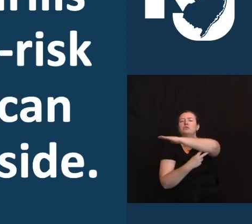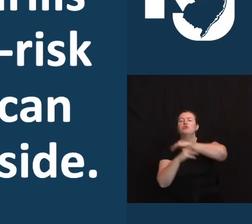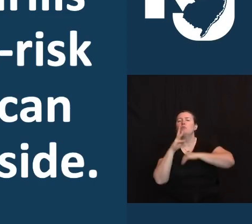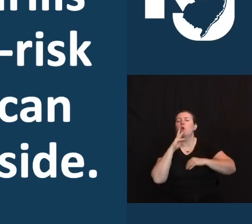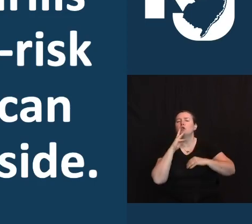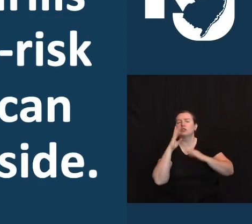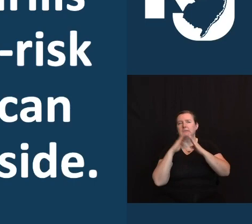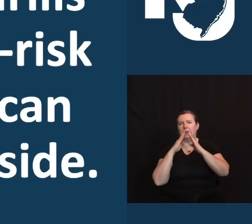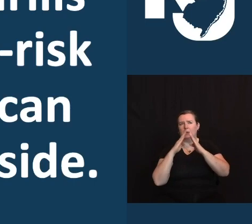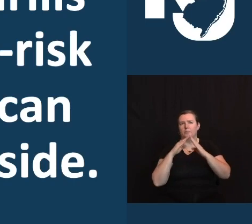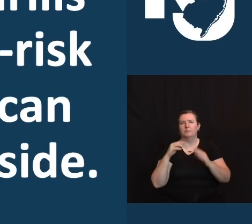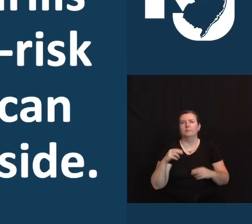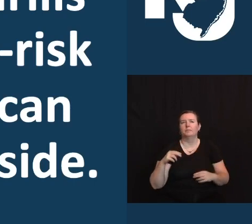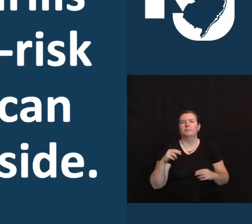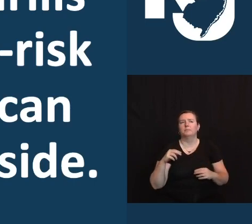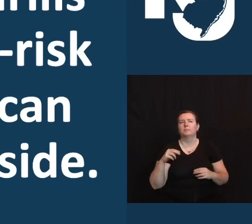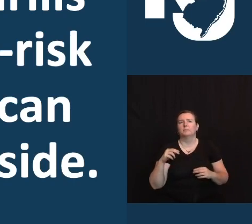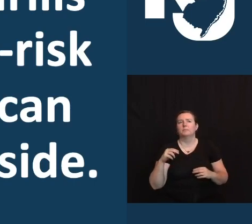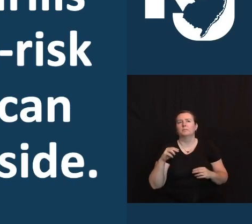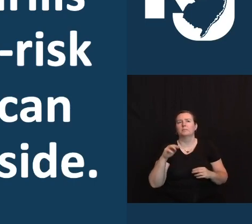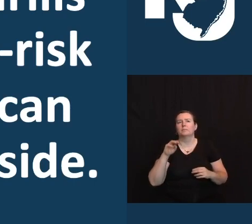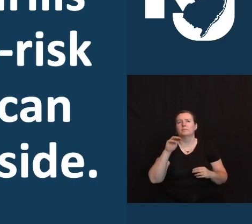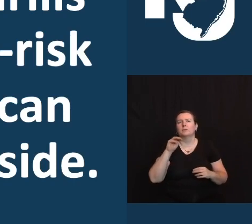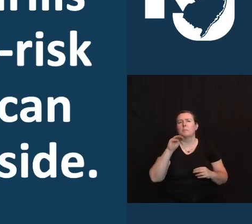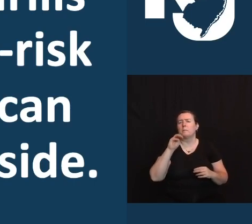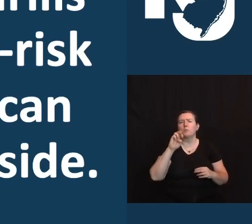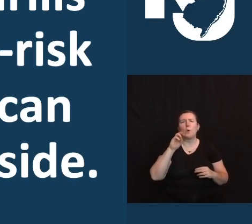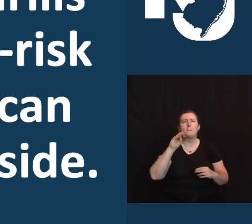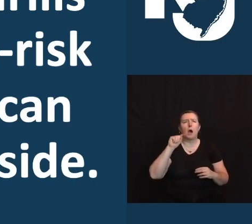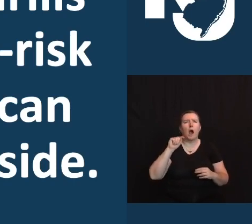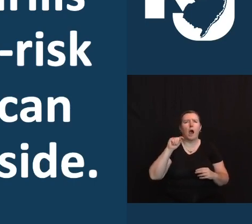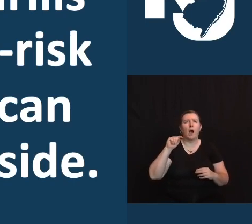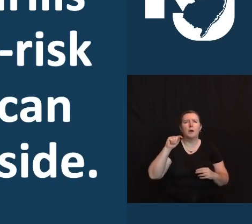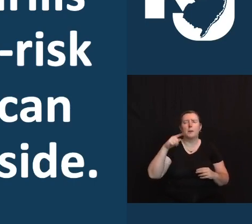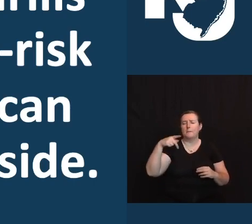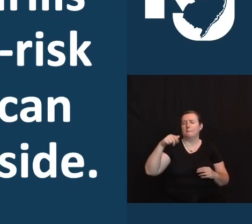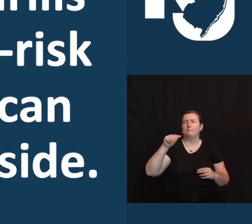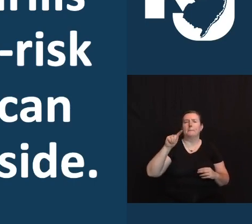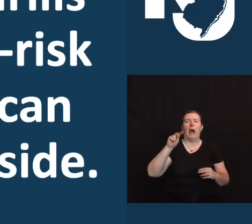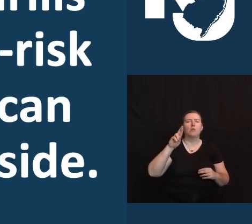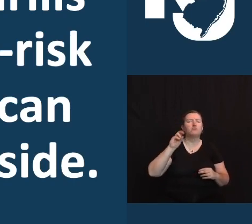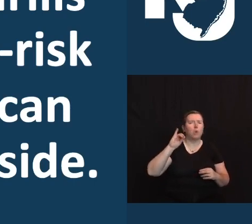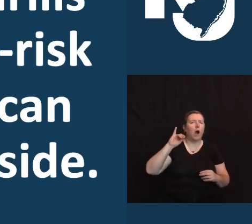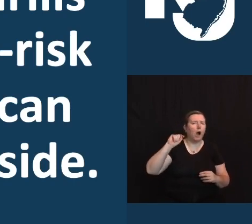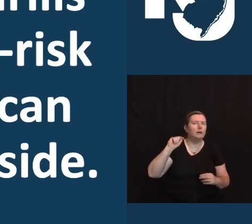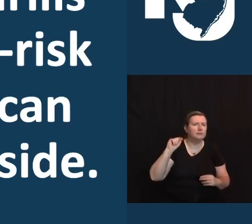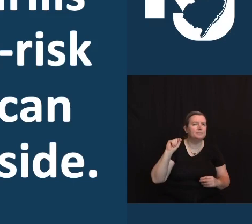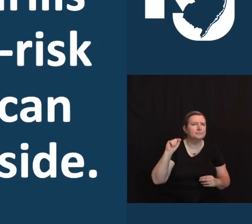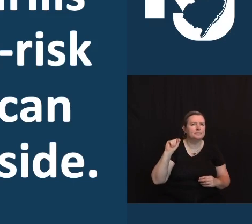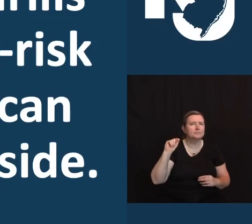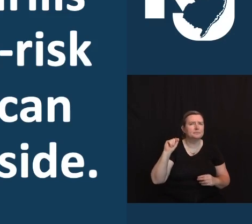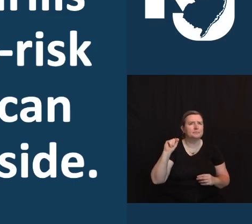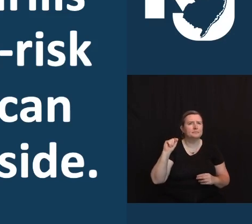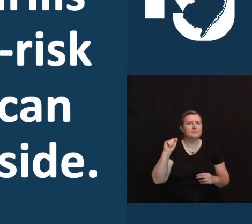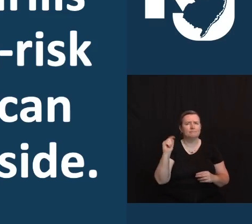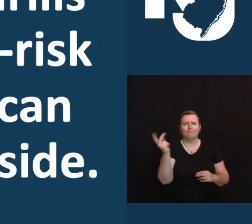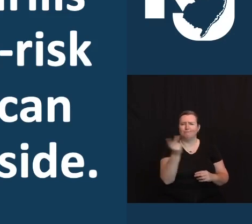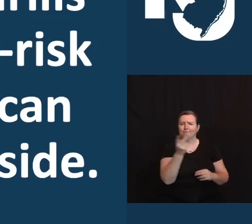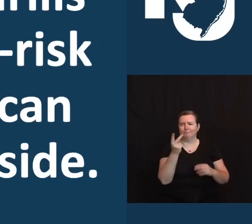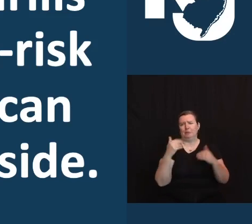league ballpark. Saw Cranford hold on to beat Montclair and wasn't able to stay